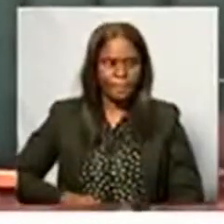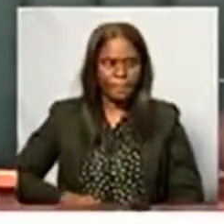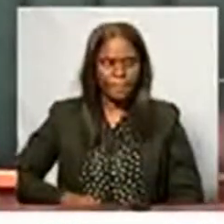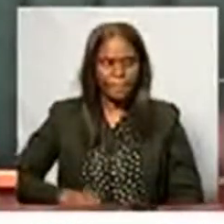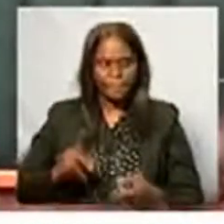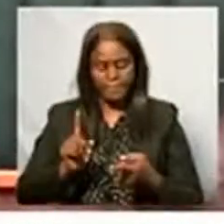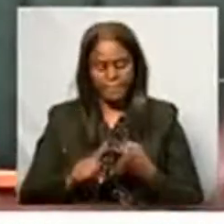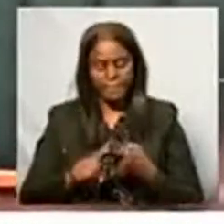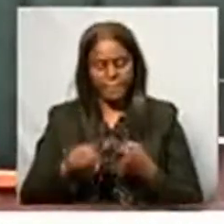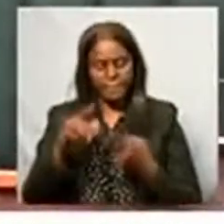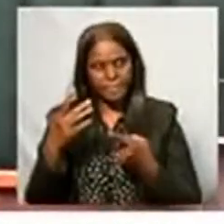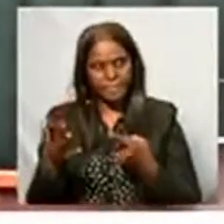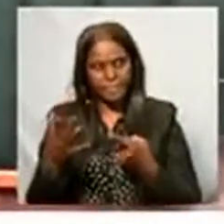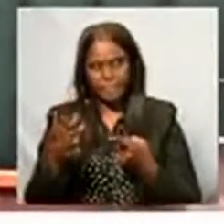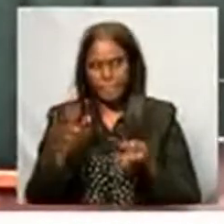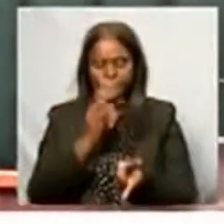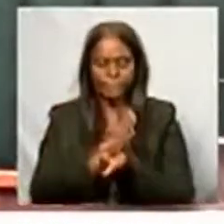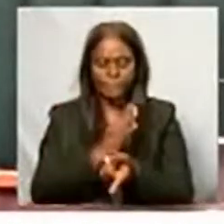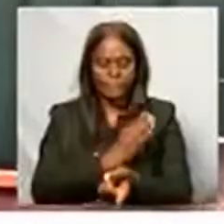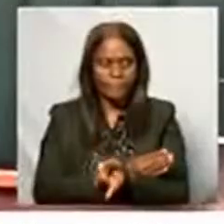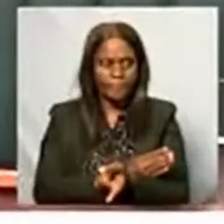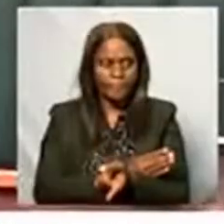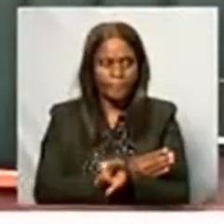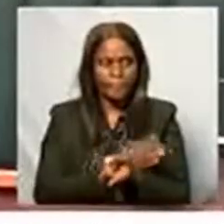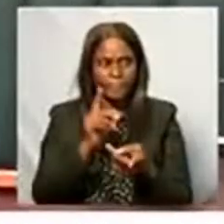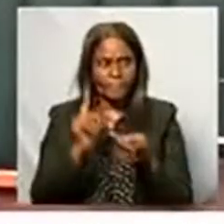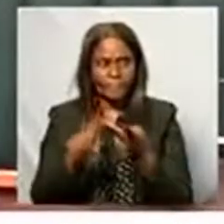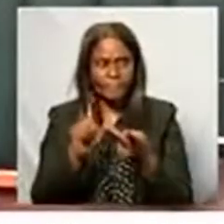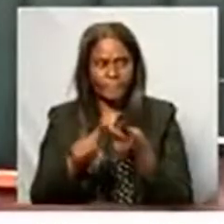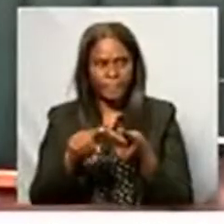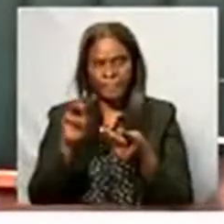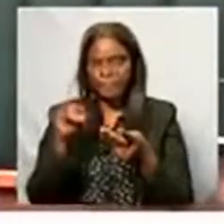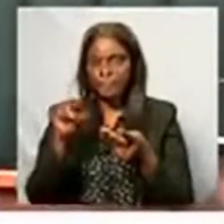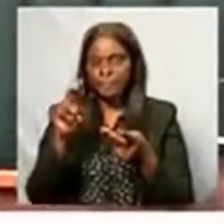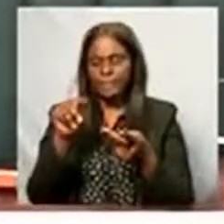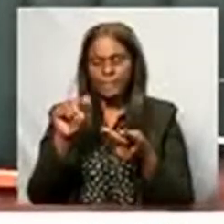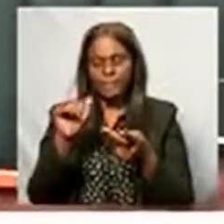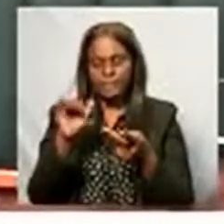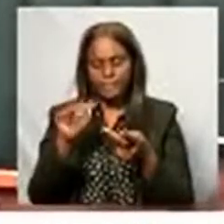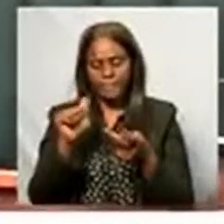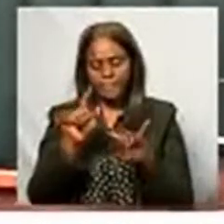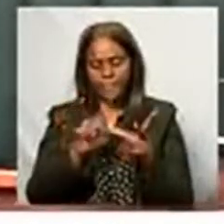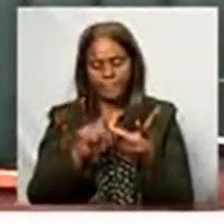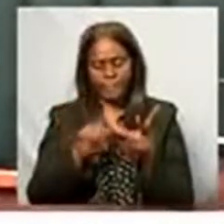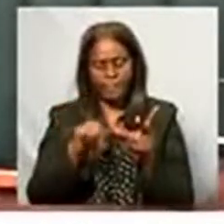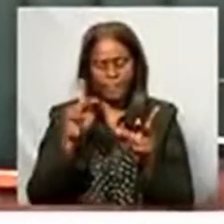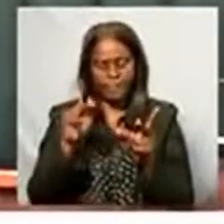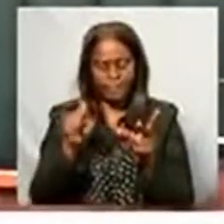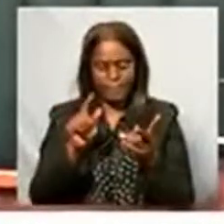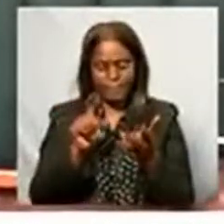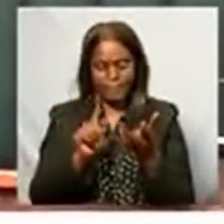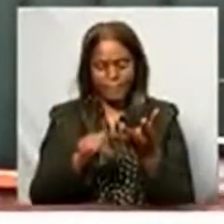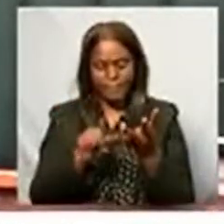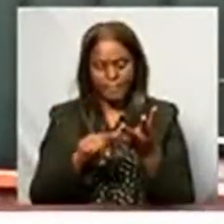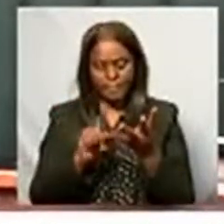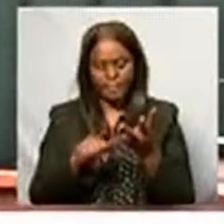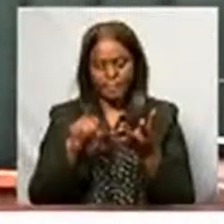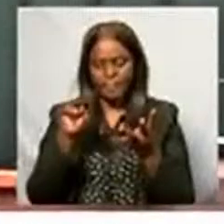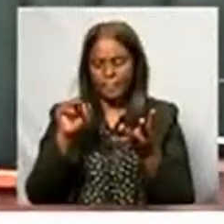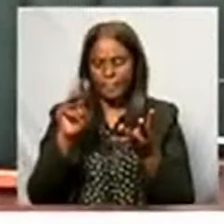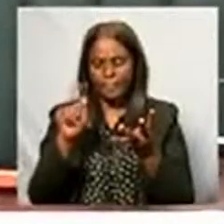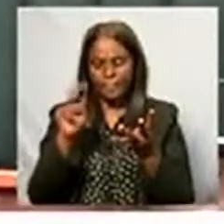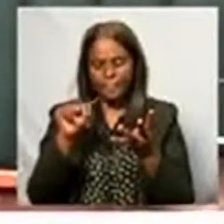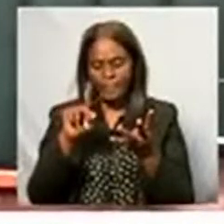among them Honorable Alan Banda, Honorable Mtayachalo, Honorable Kambita, Honorable Aaron